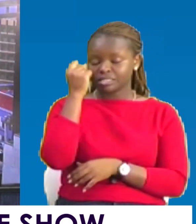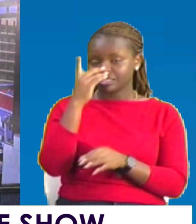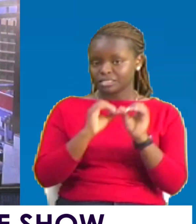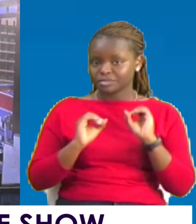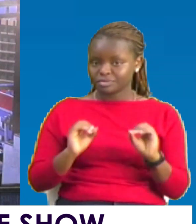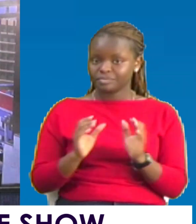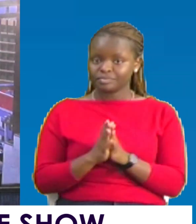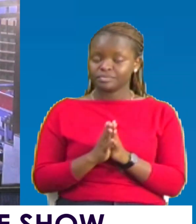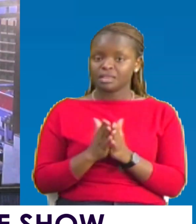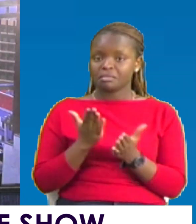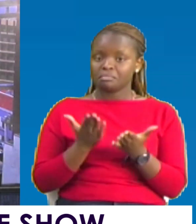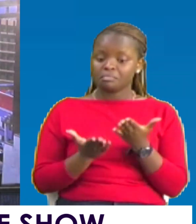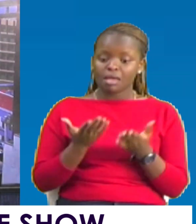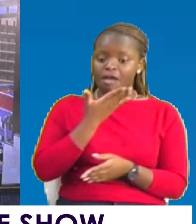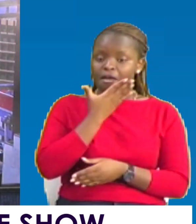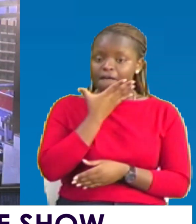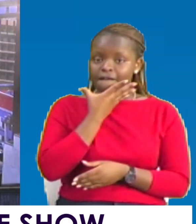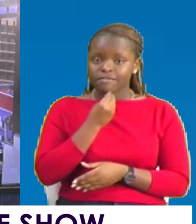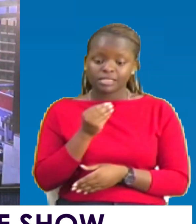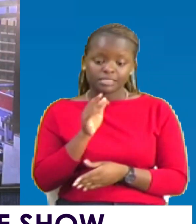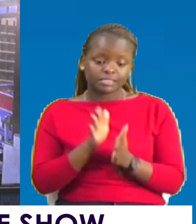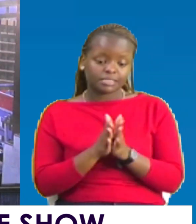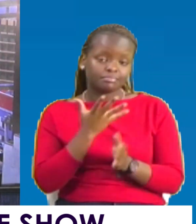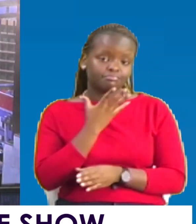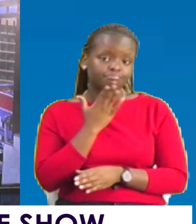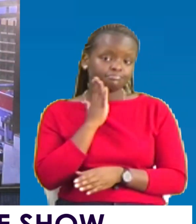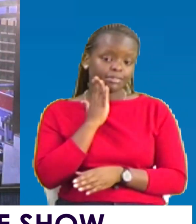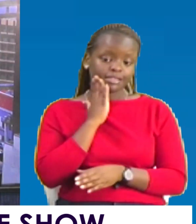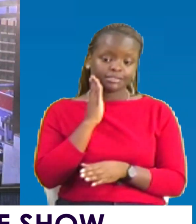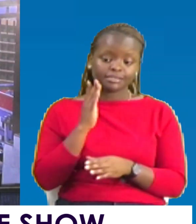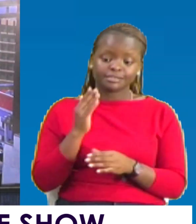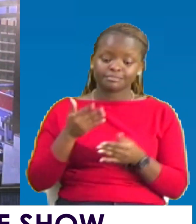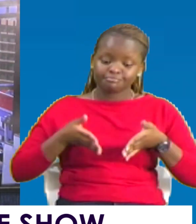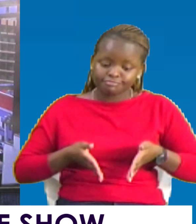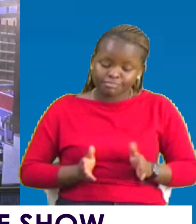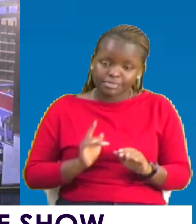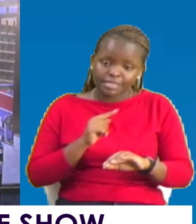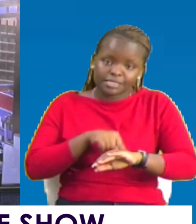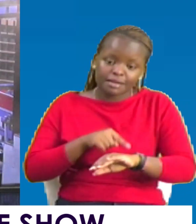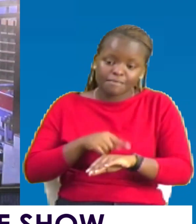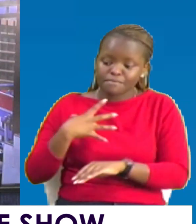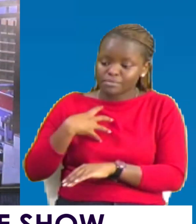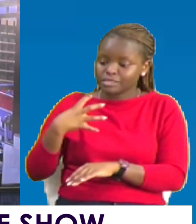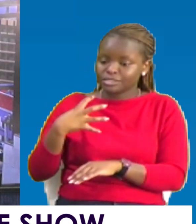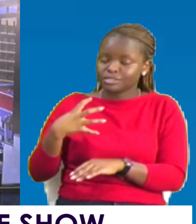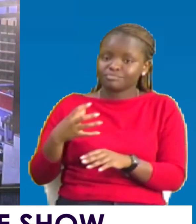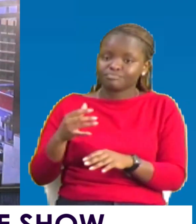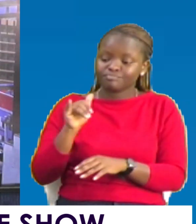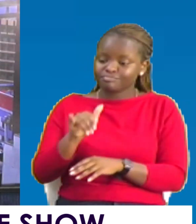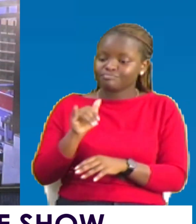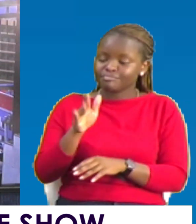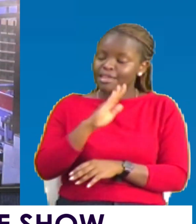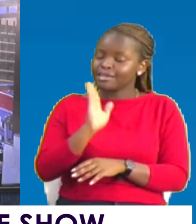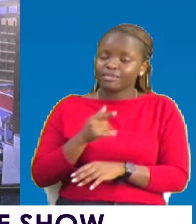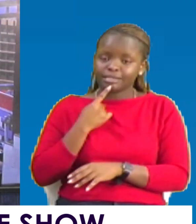but your fathers and mothers were birthed into a lot of materialism. They may never they will never tell you this.